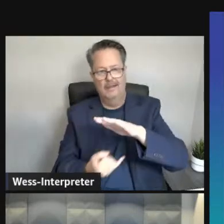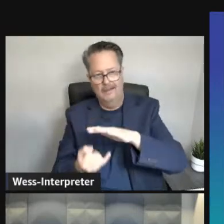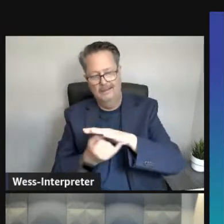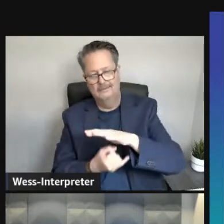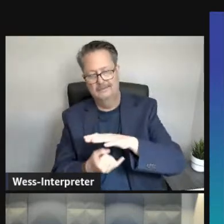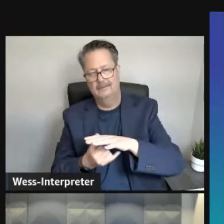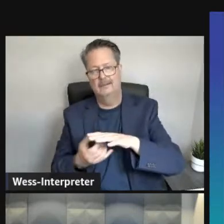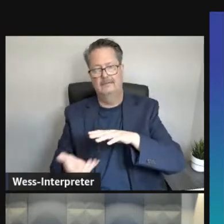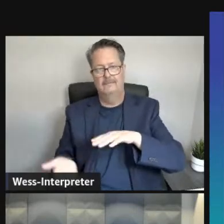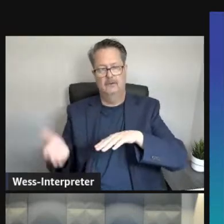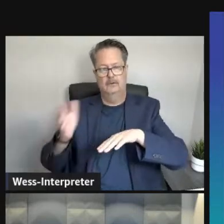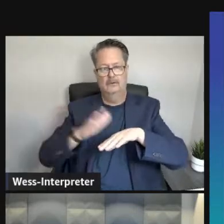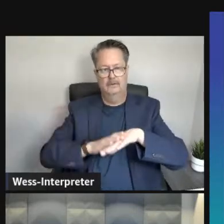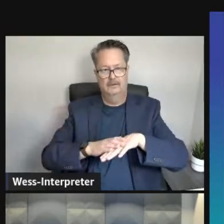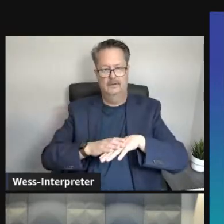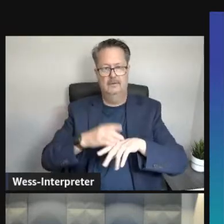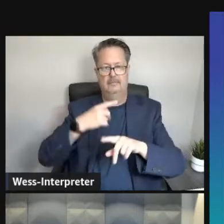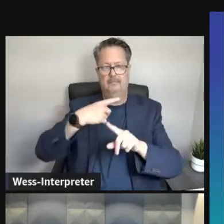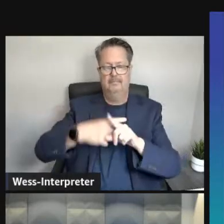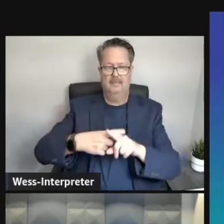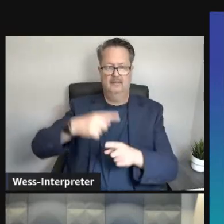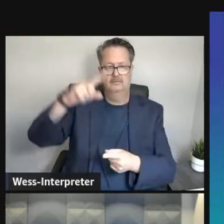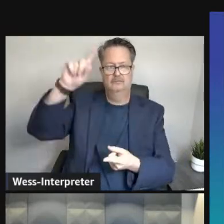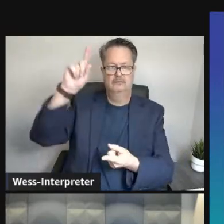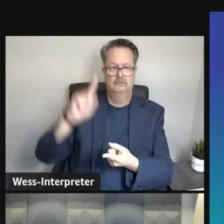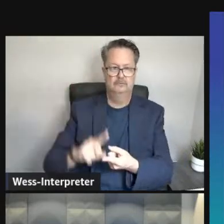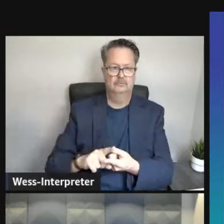and the reproducibility of tasks.